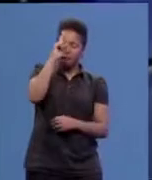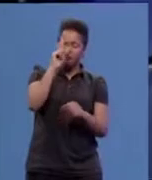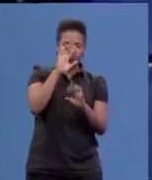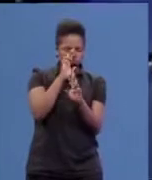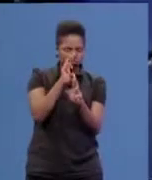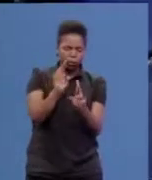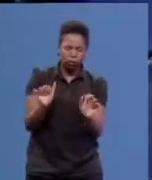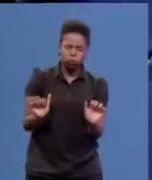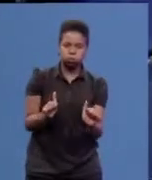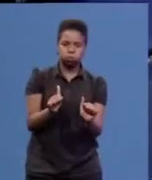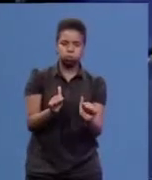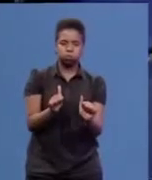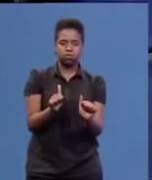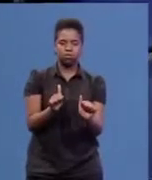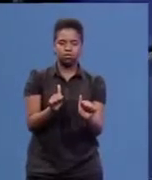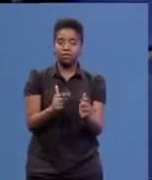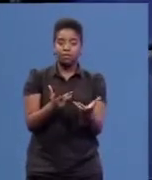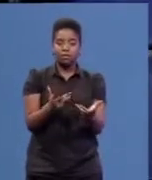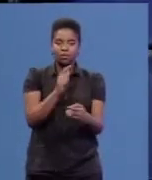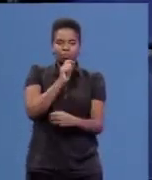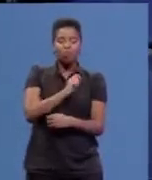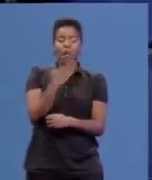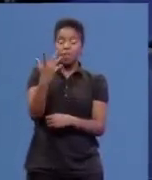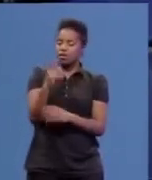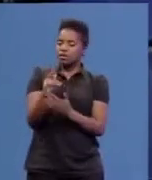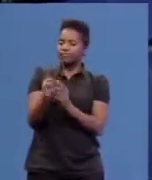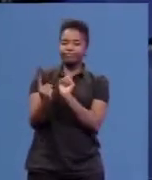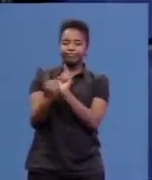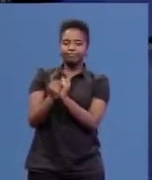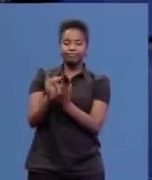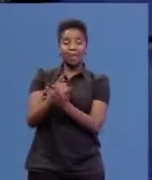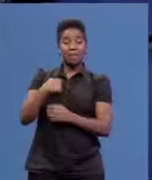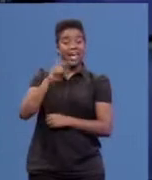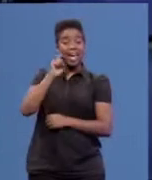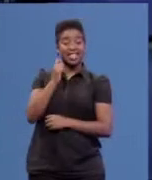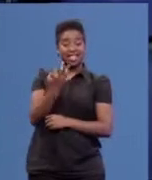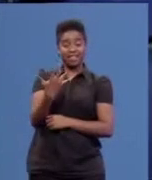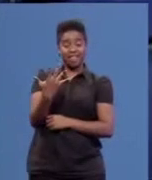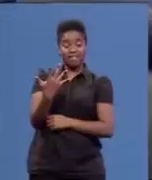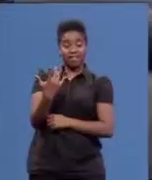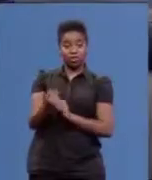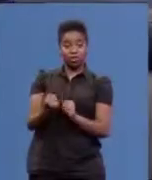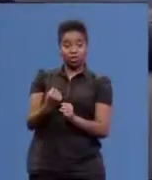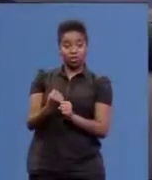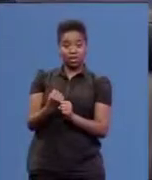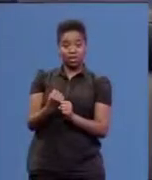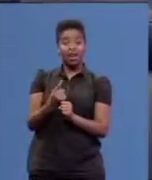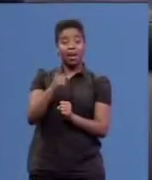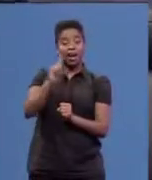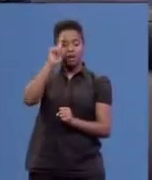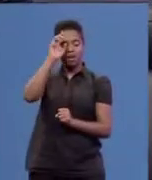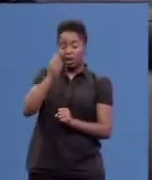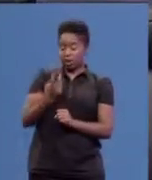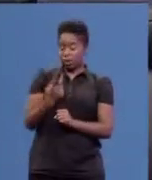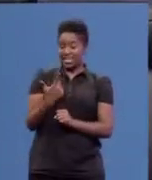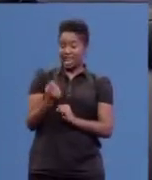mean? I was saying to a colleague here, as I was upon here, I said, I'm 35 years this year. Last year, 27 years, Tata Mandela. As he